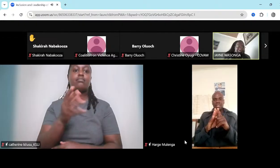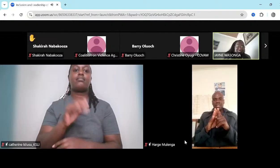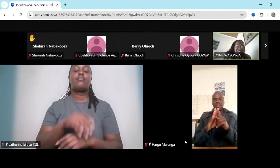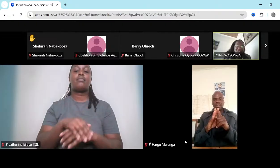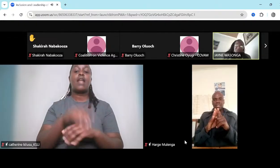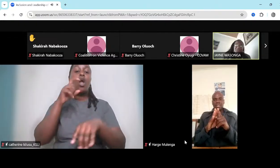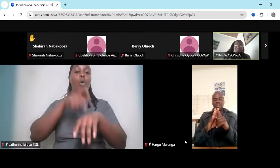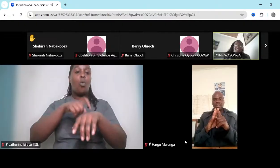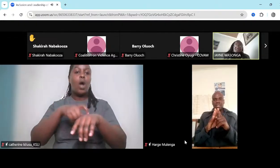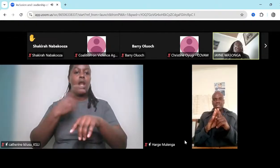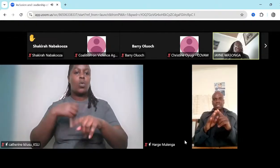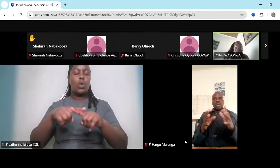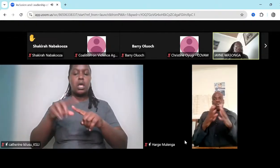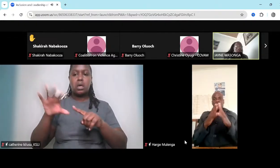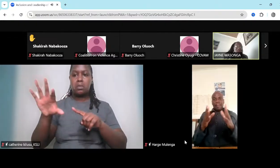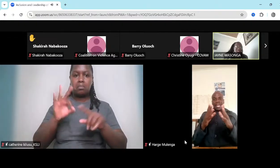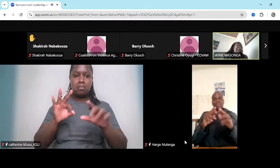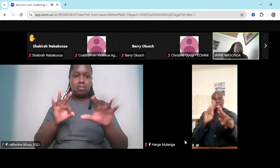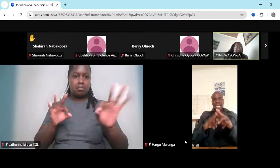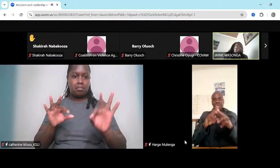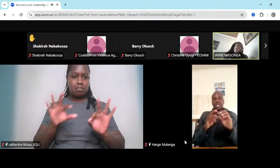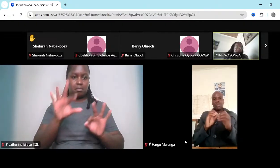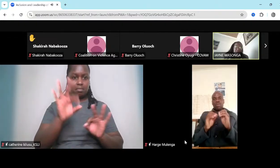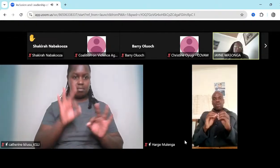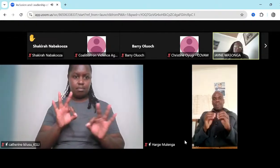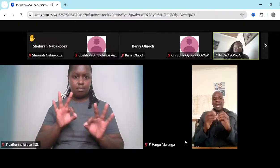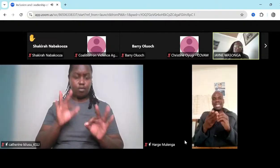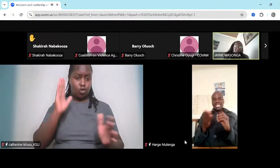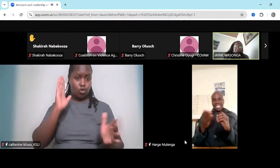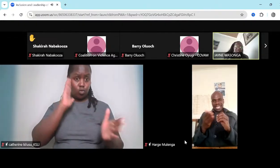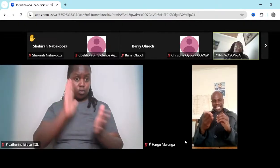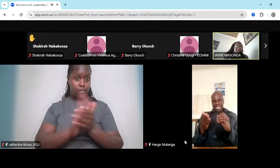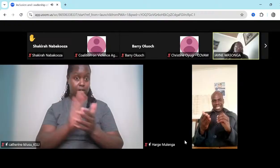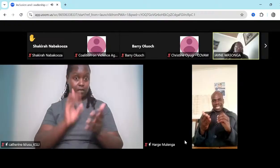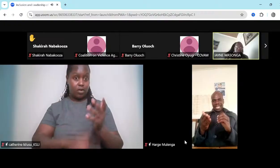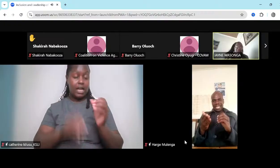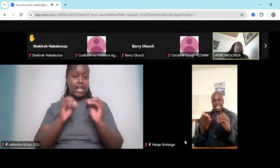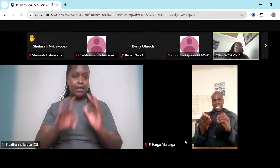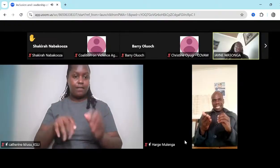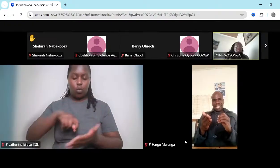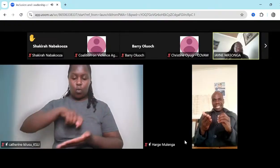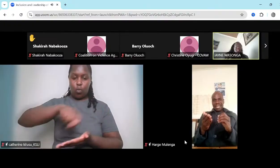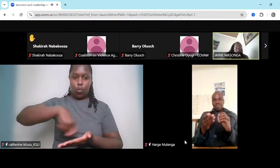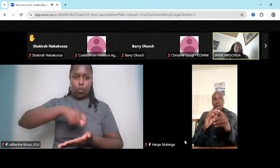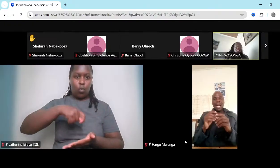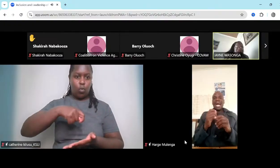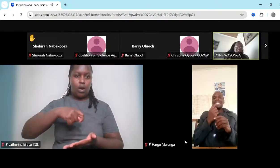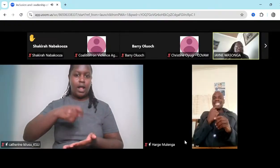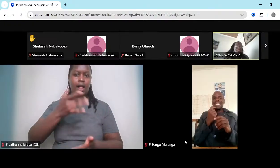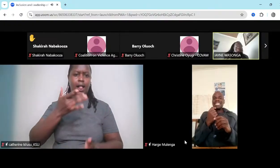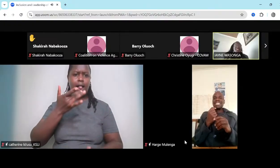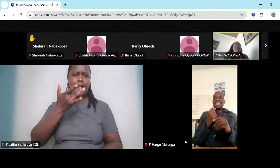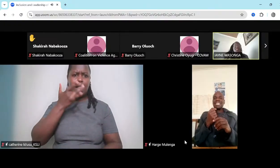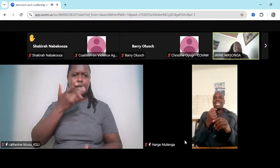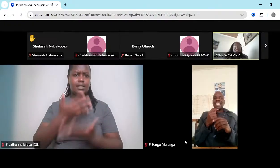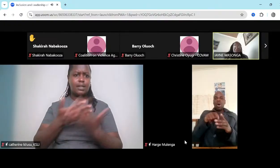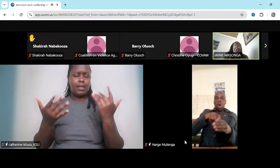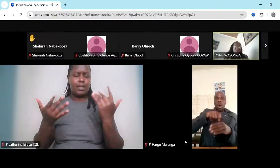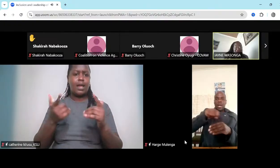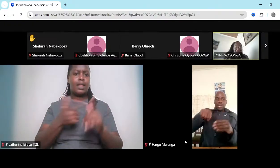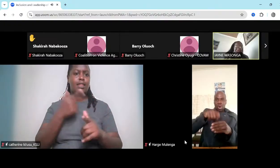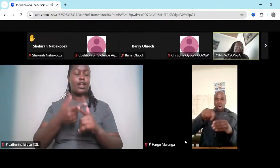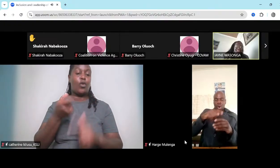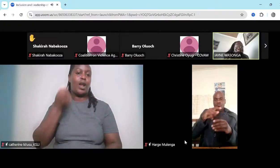you believe that when you taste a soup from a cooking pot, the whole pot tastes the